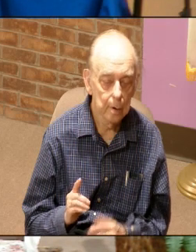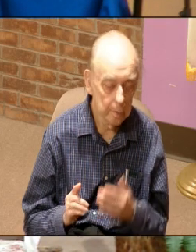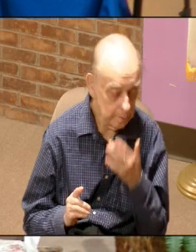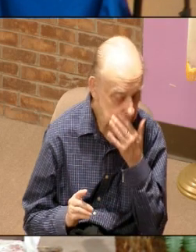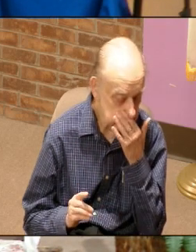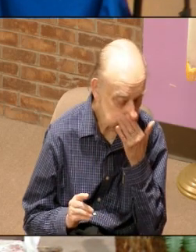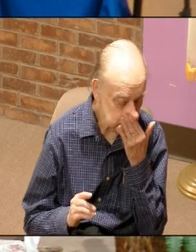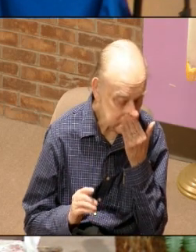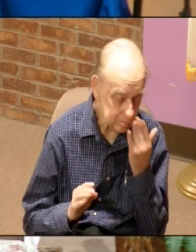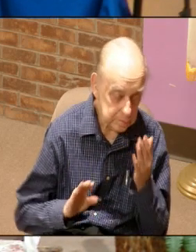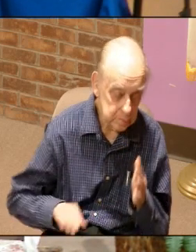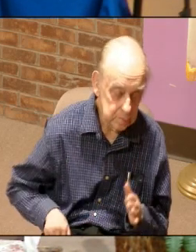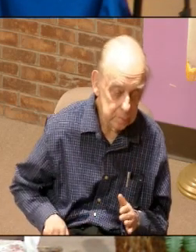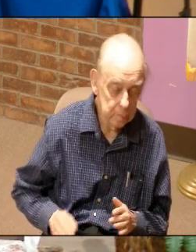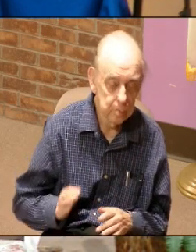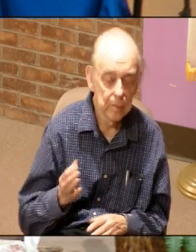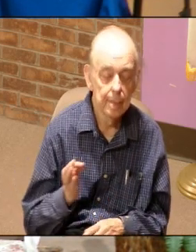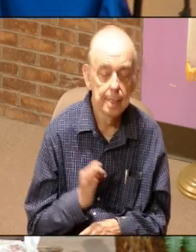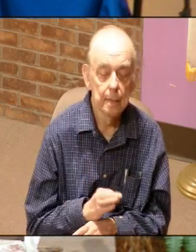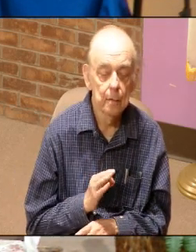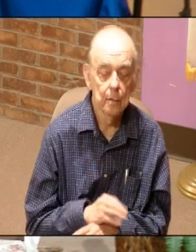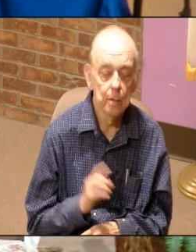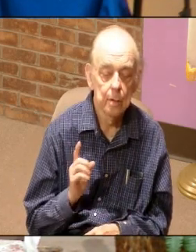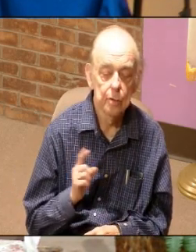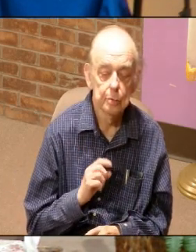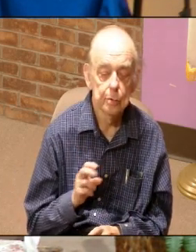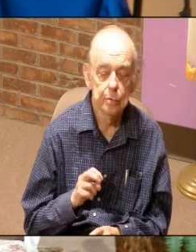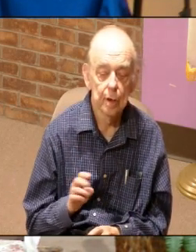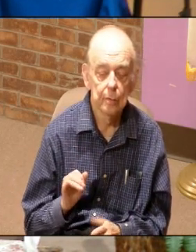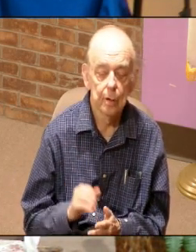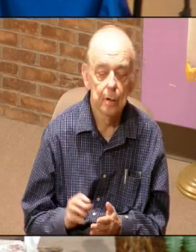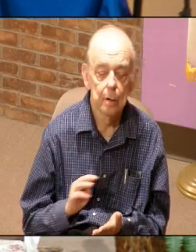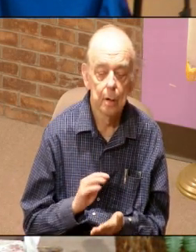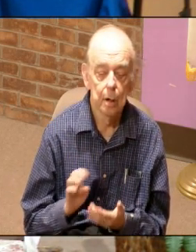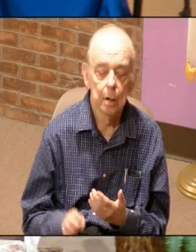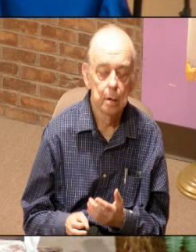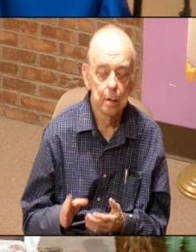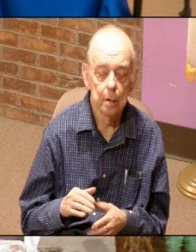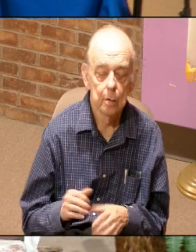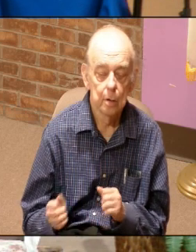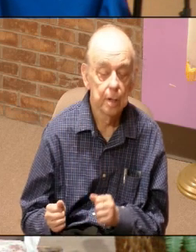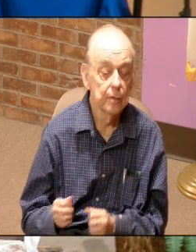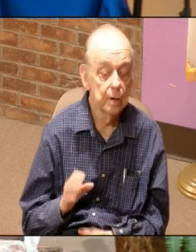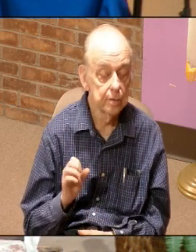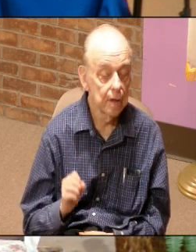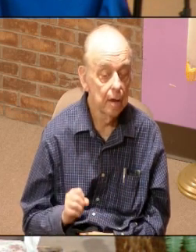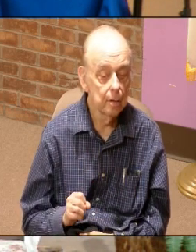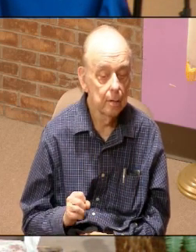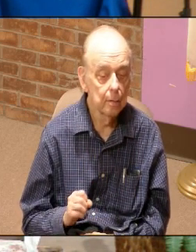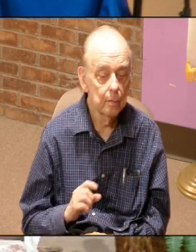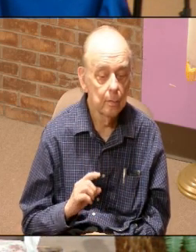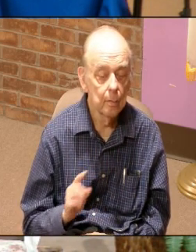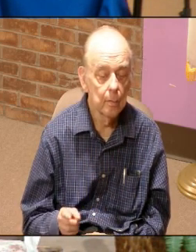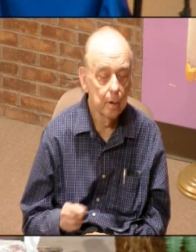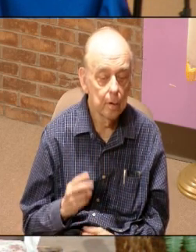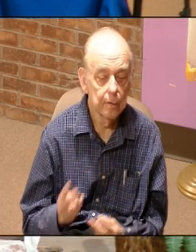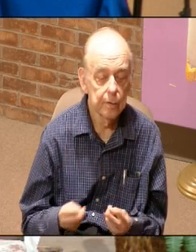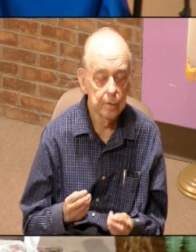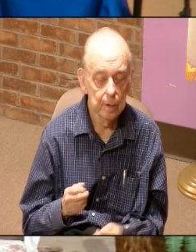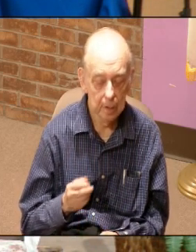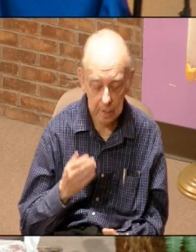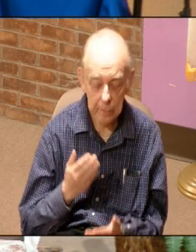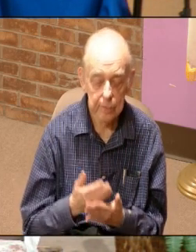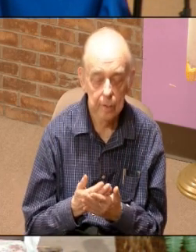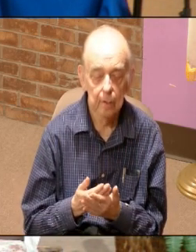late on a Friday night we were supposed to travel that weekend we were leaving on Saturday to go to visit my son